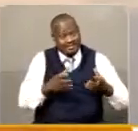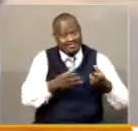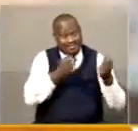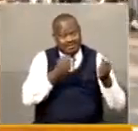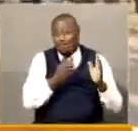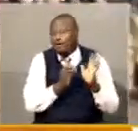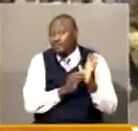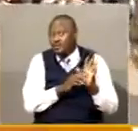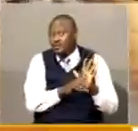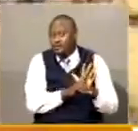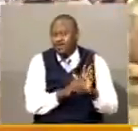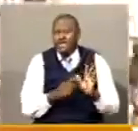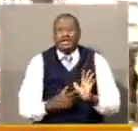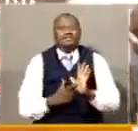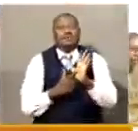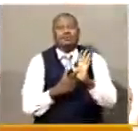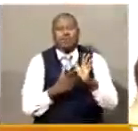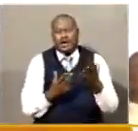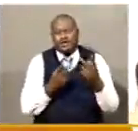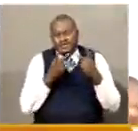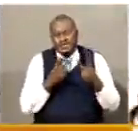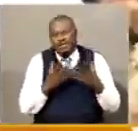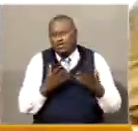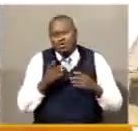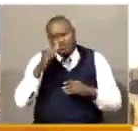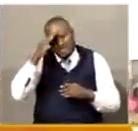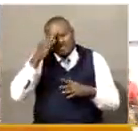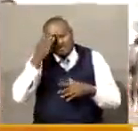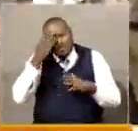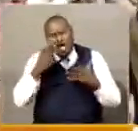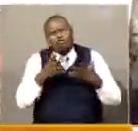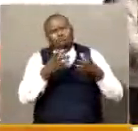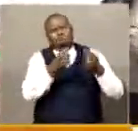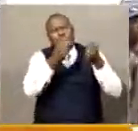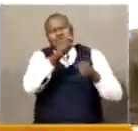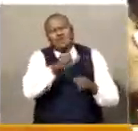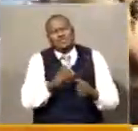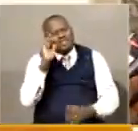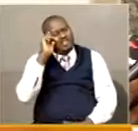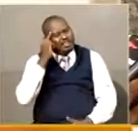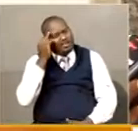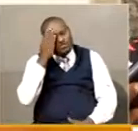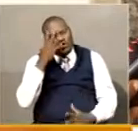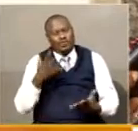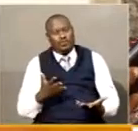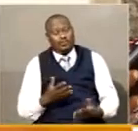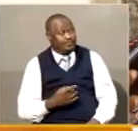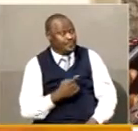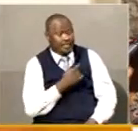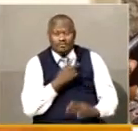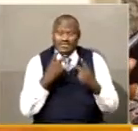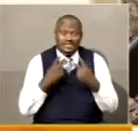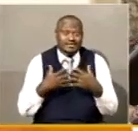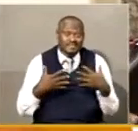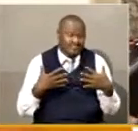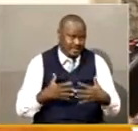contention pertains to what amounts to reasonable grounds to qualify one as mentally ill. It is very threatening